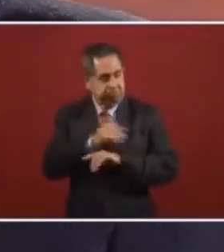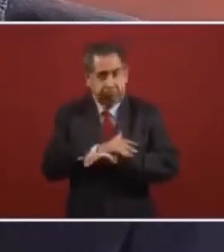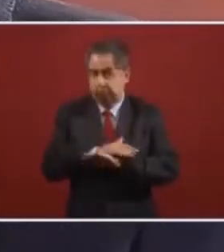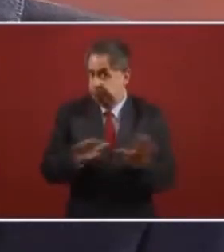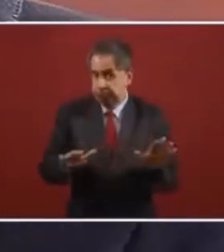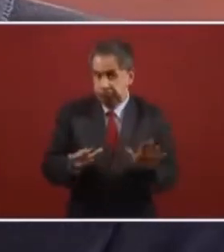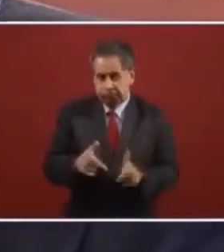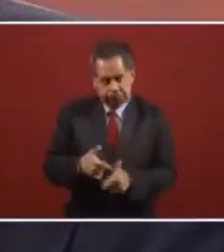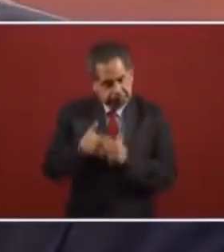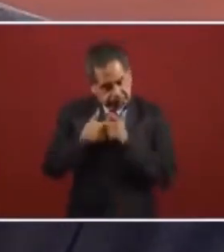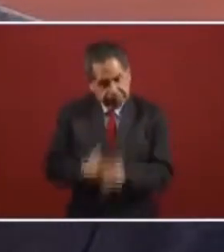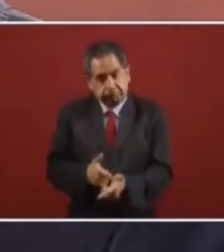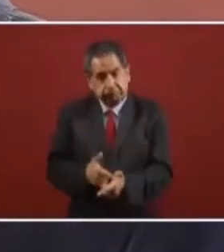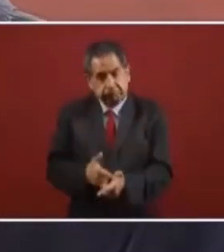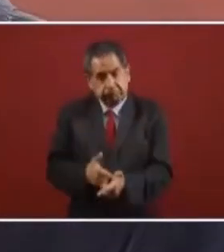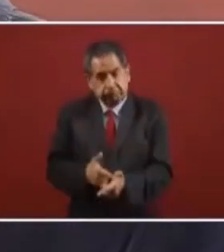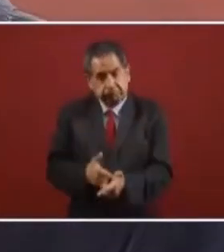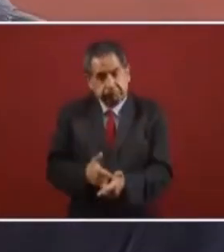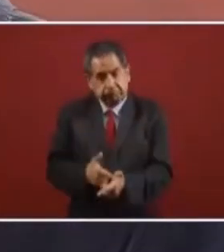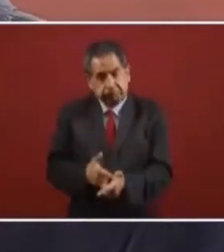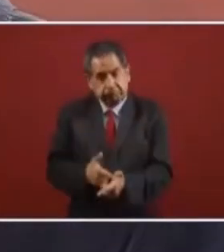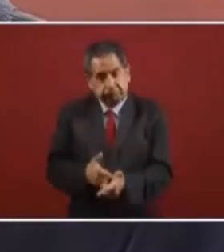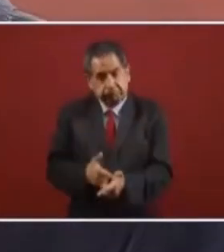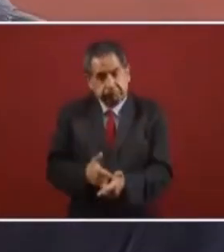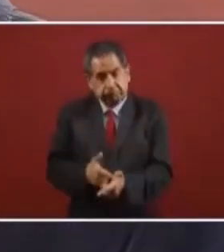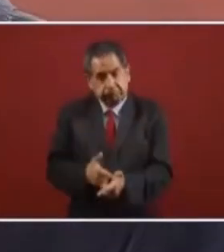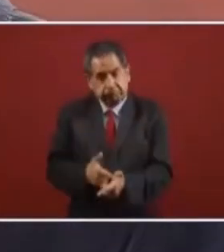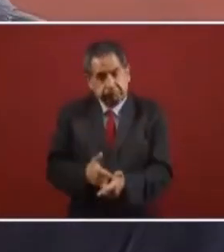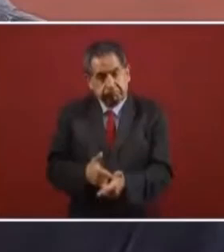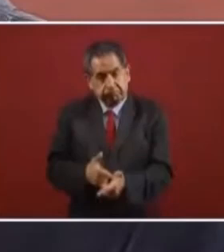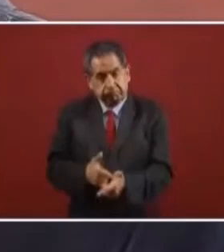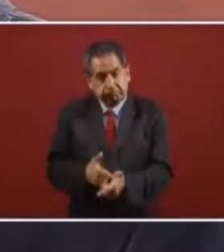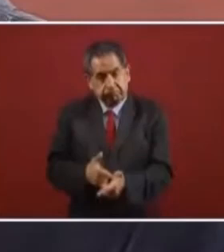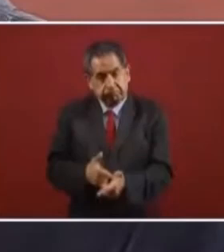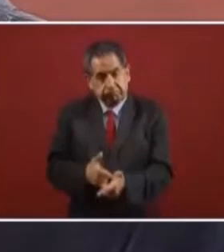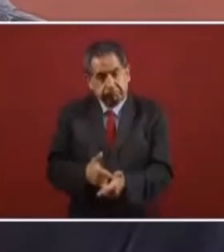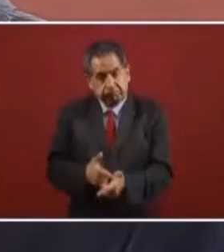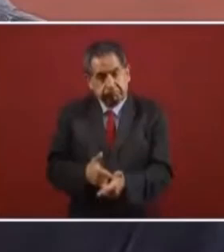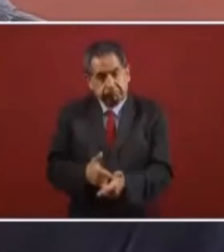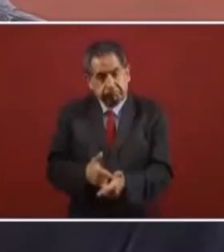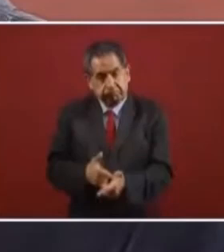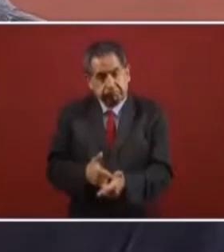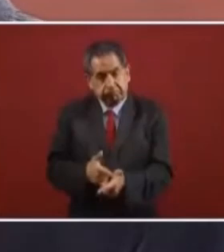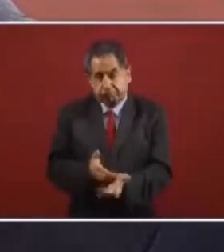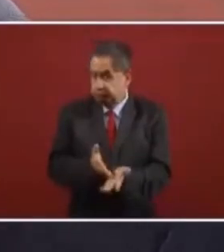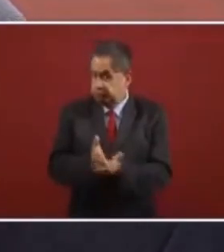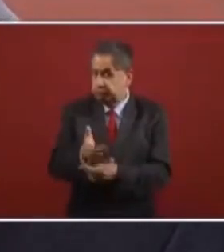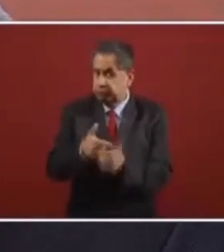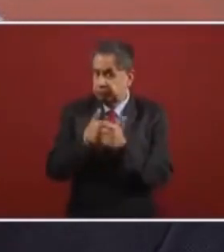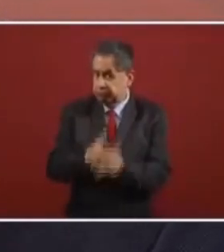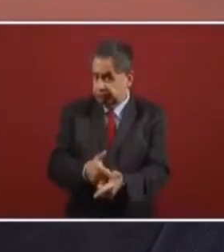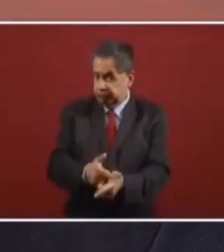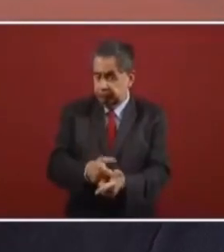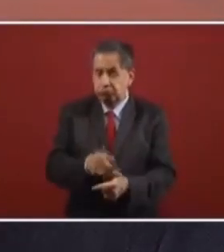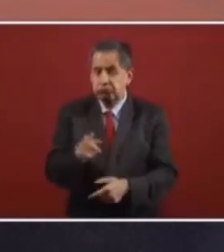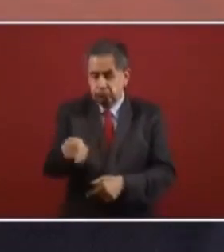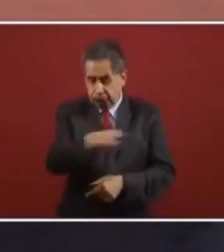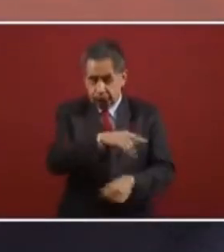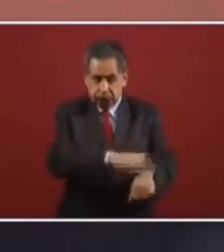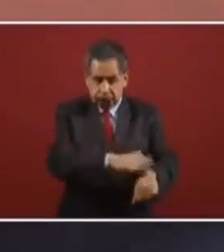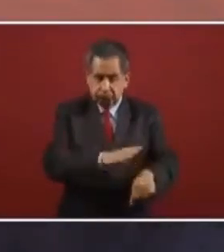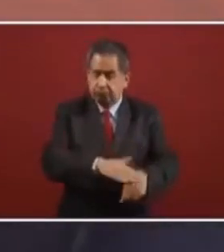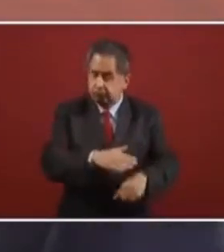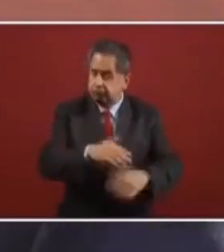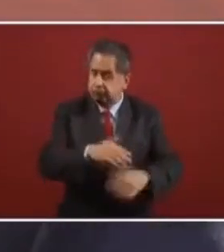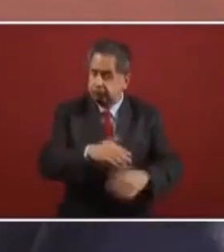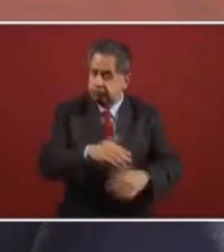pues se va a ir entendiendo So they're going to have to start to understand it, de que ya son